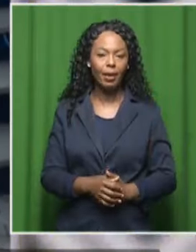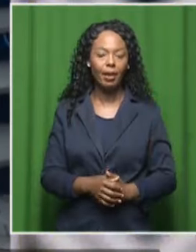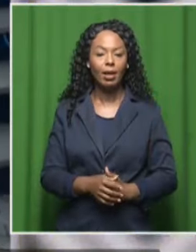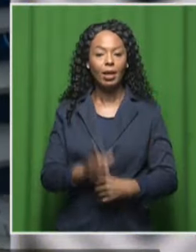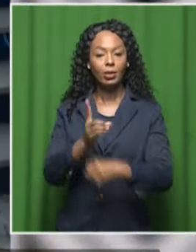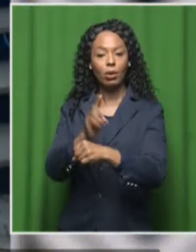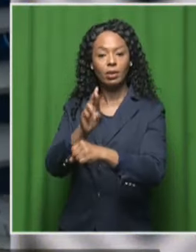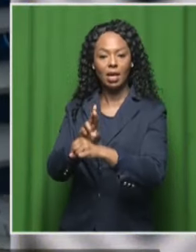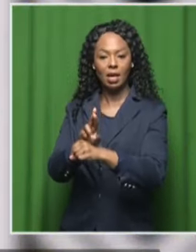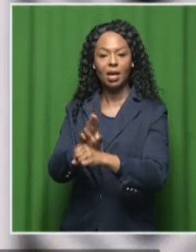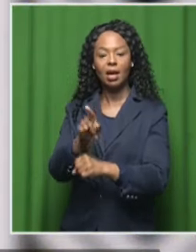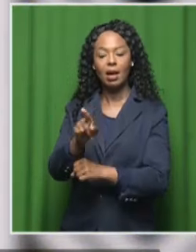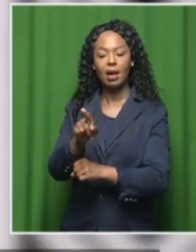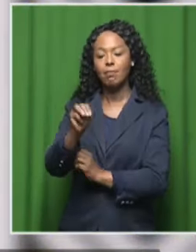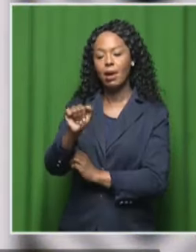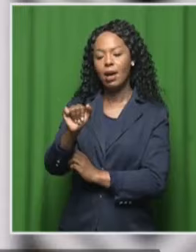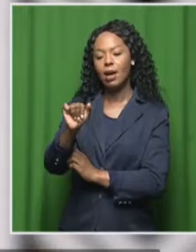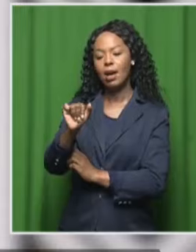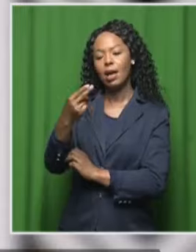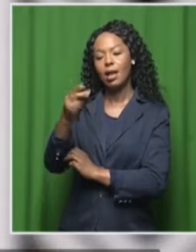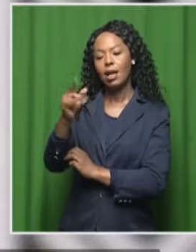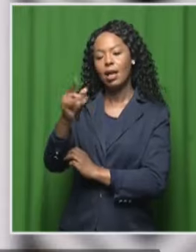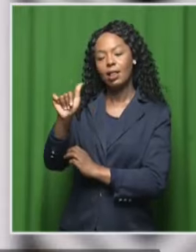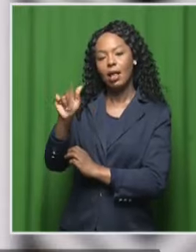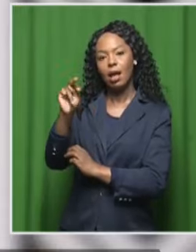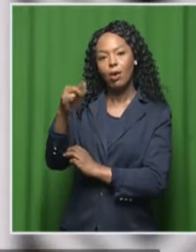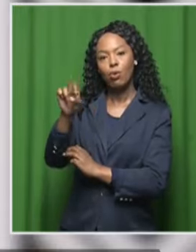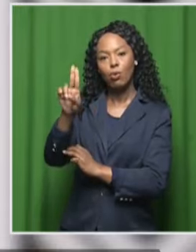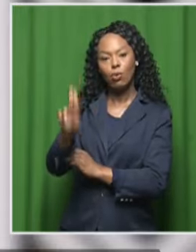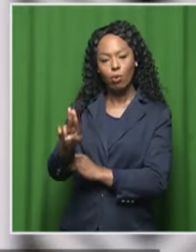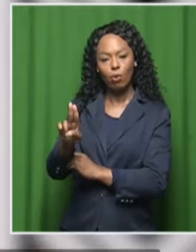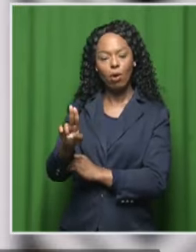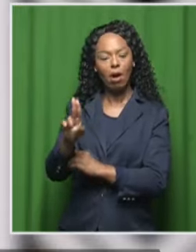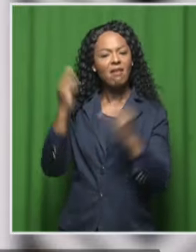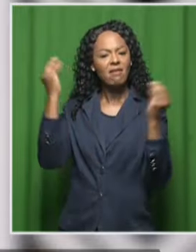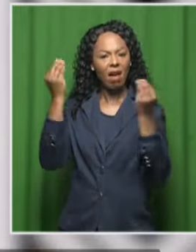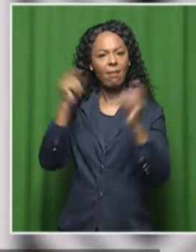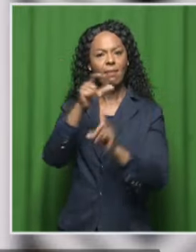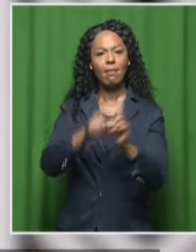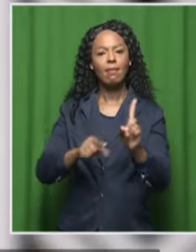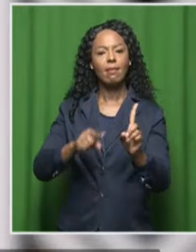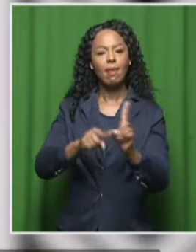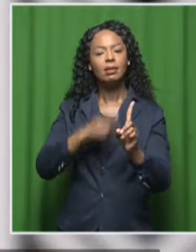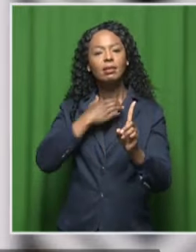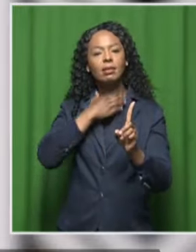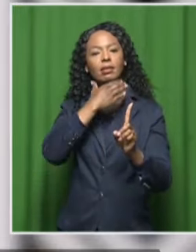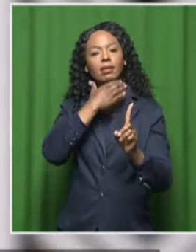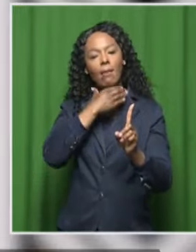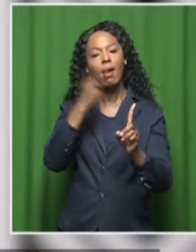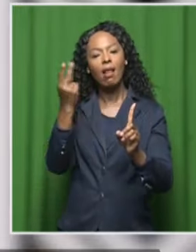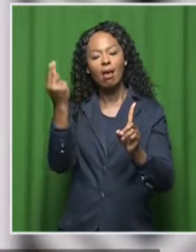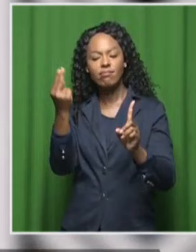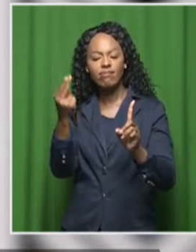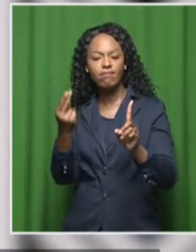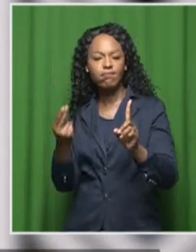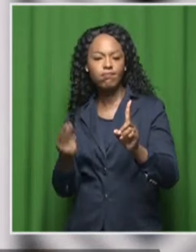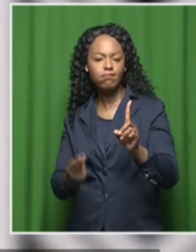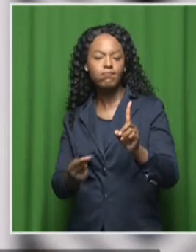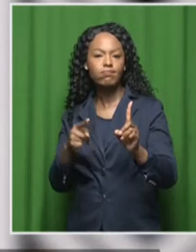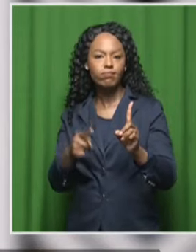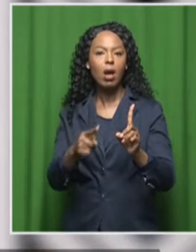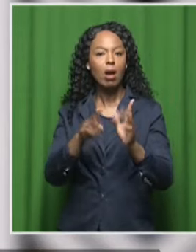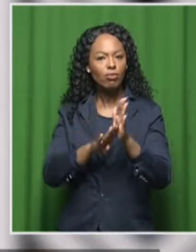Dr. Esther Mahlangu, a well-known Ndebele artist and national treasure, has spent a life preserving and promoting the